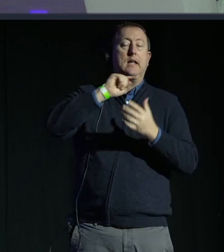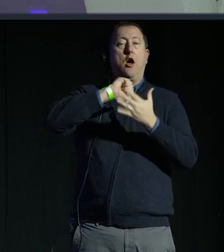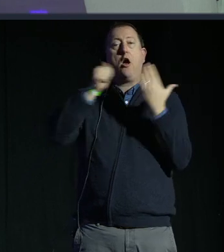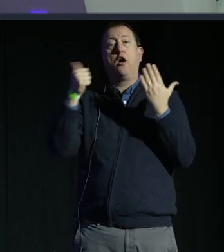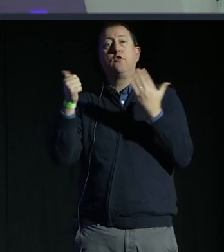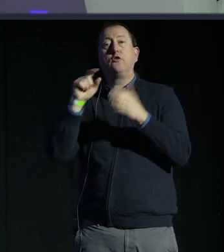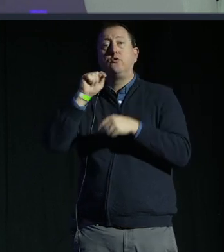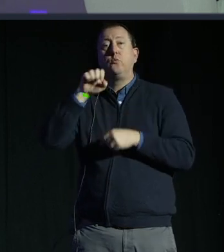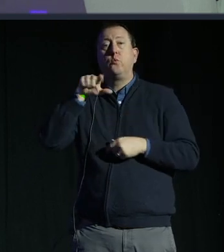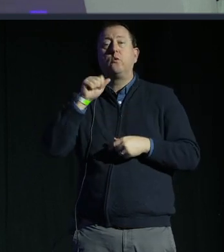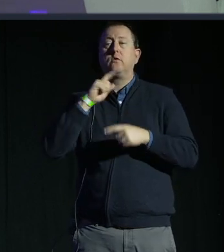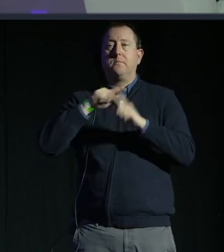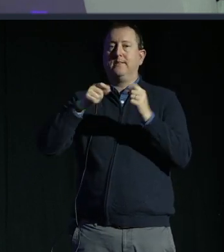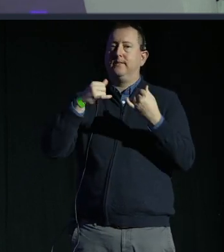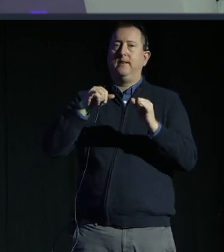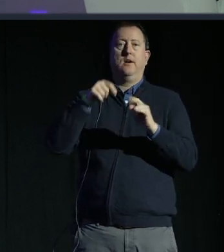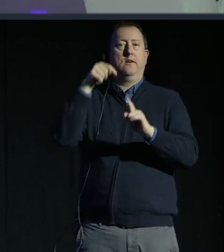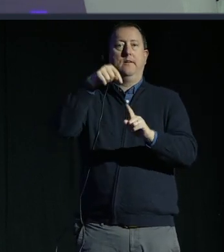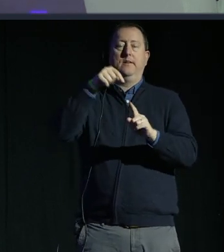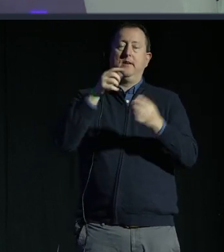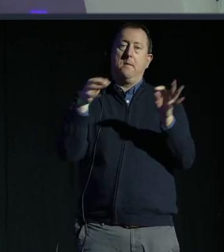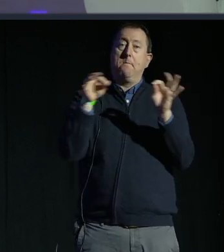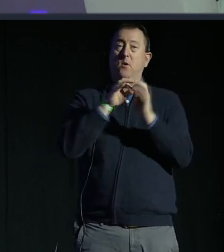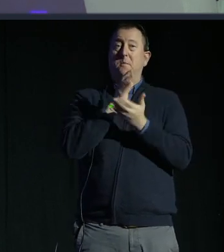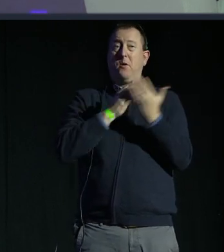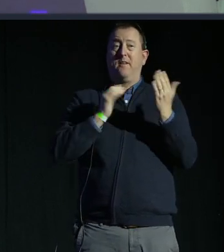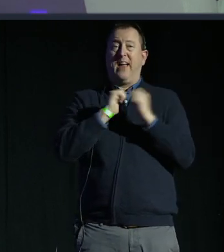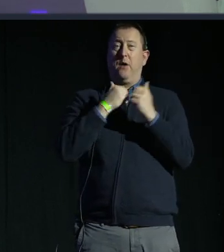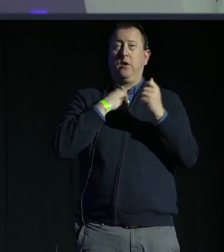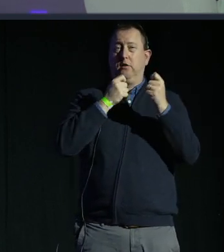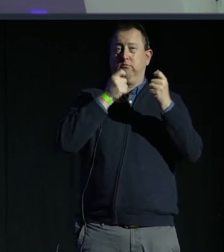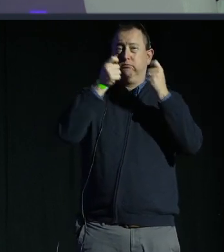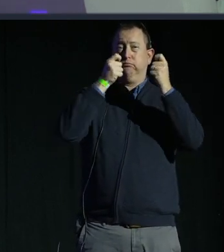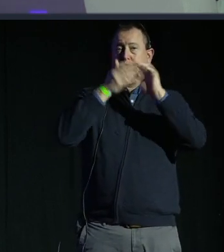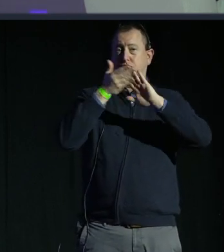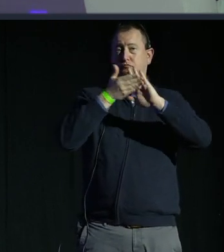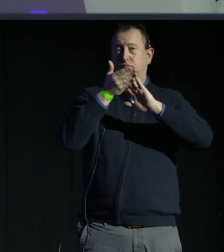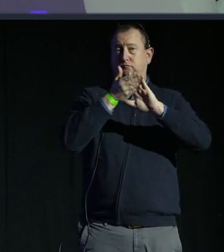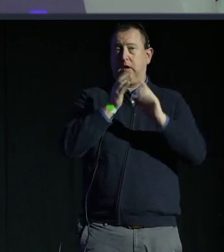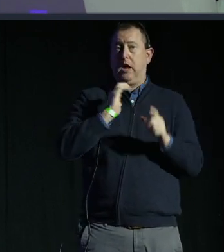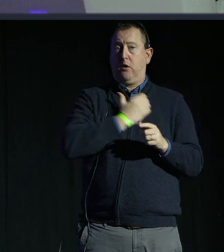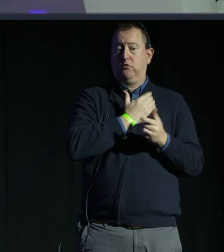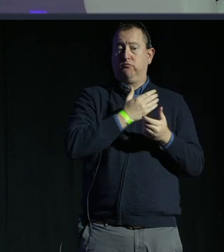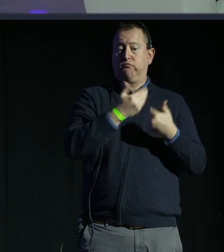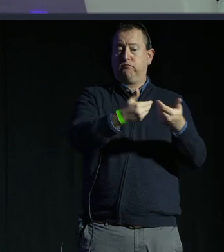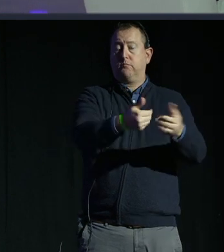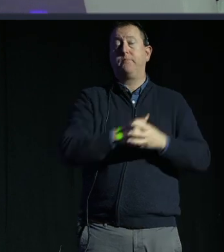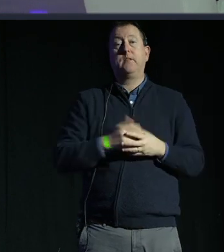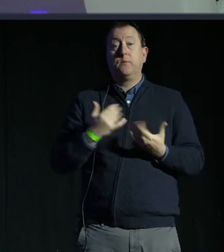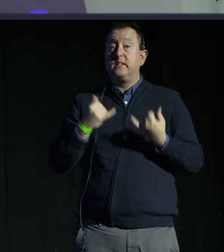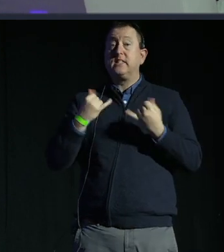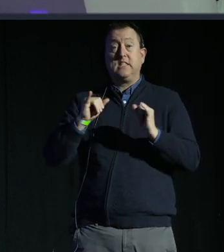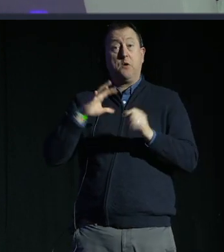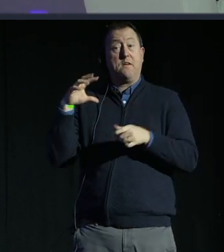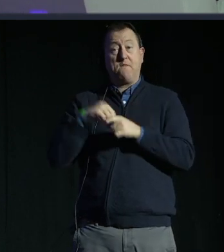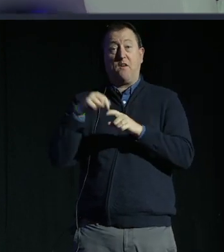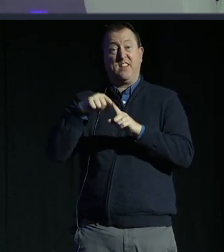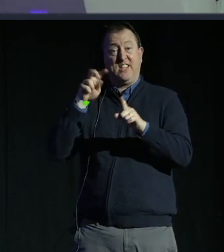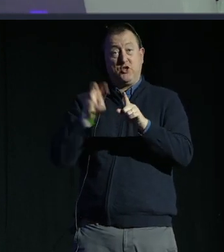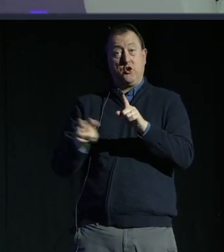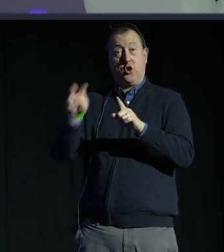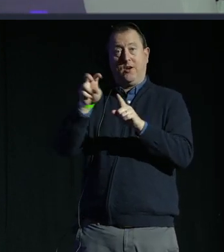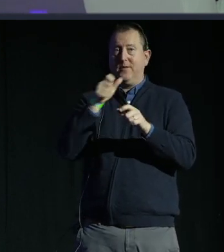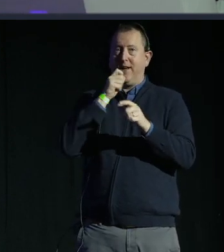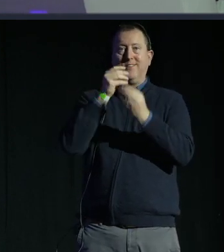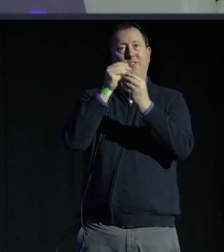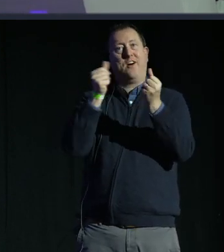But that governance still continues to be a critical piece of it too. So we're honestly still in this journey and still trying to solve some of this, right? And